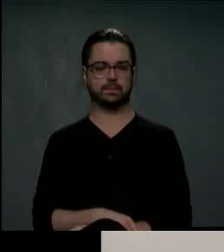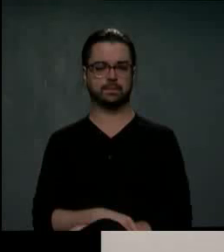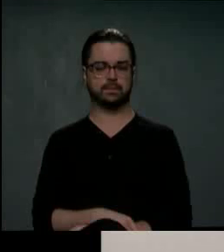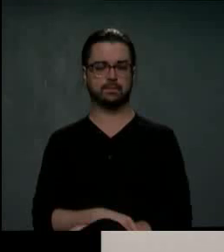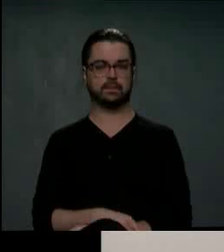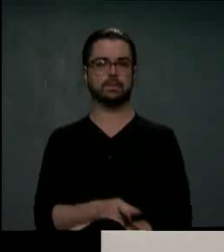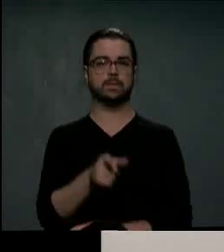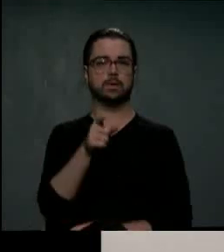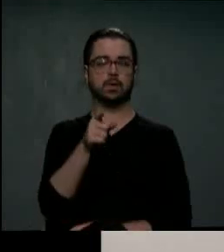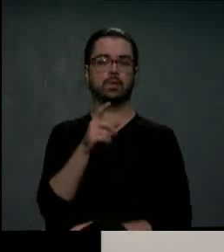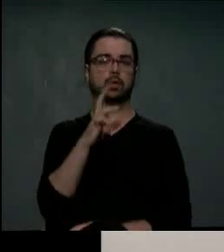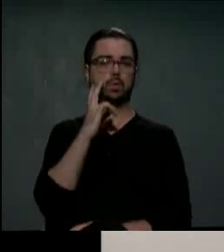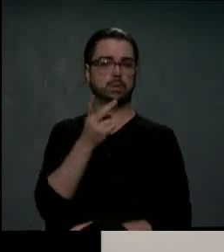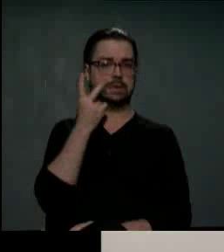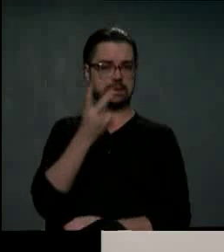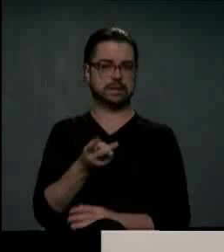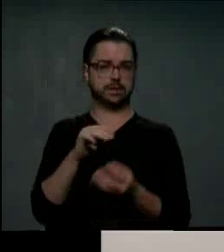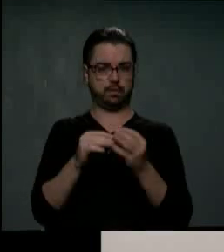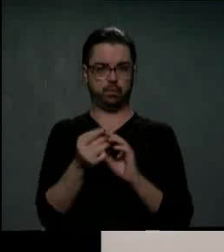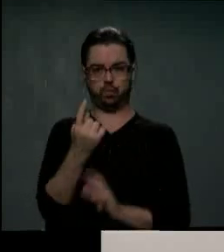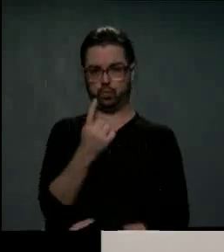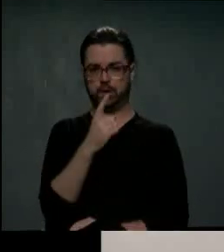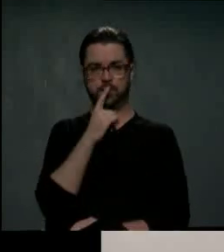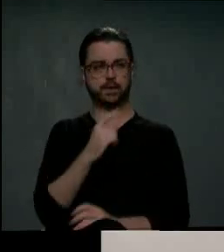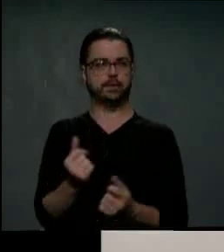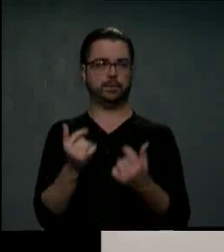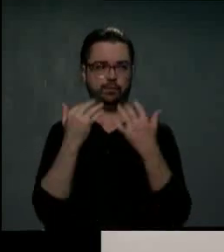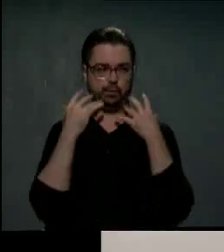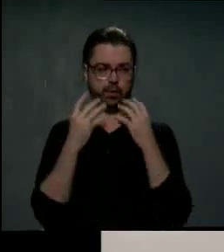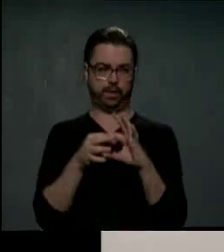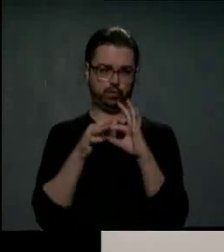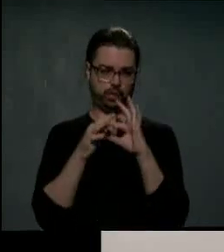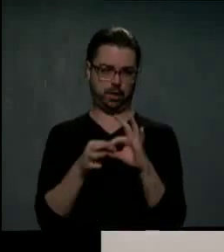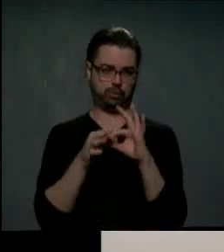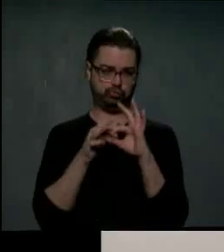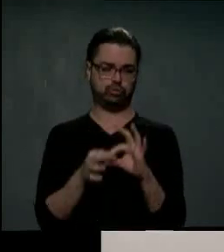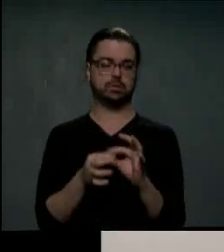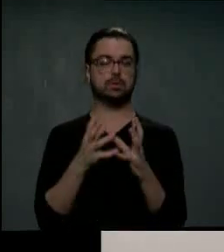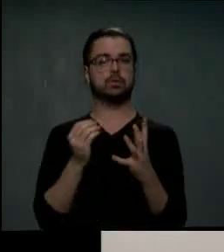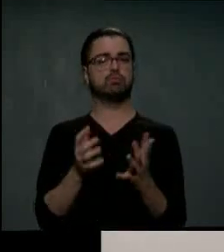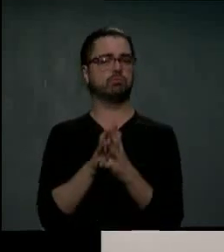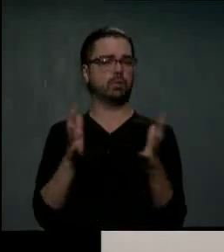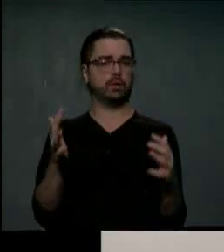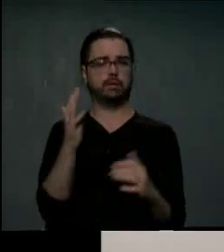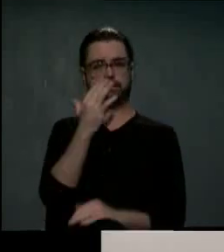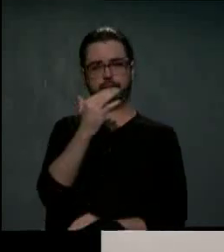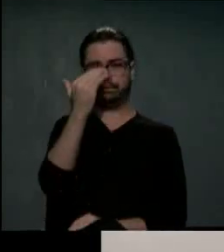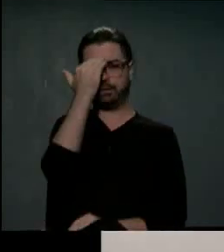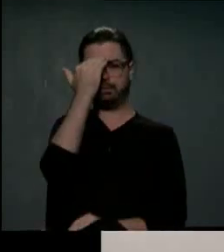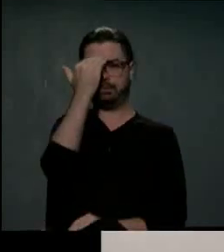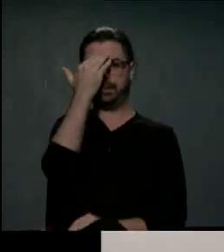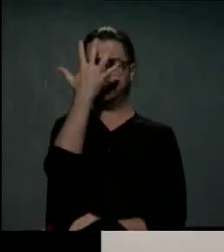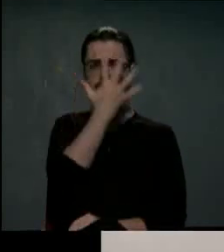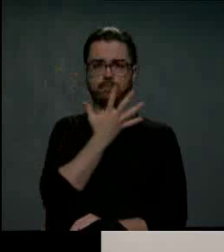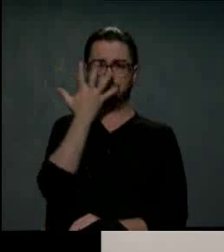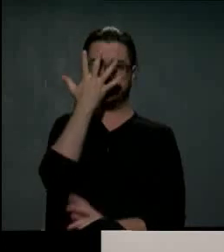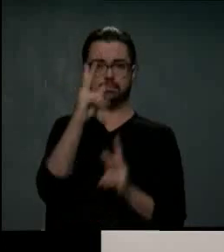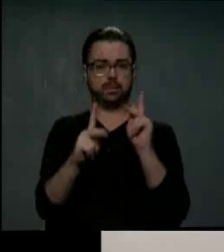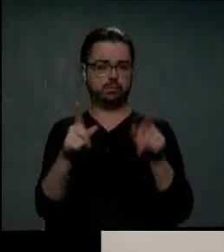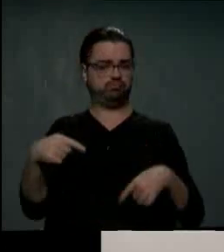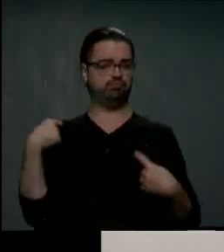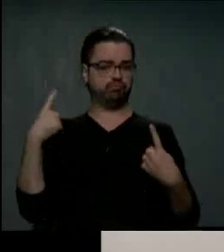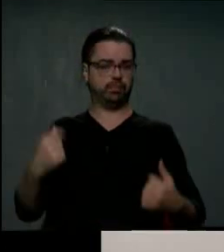So you'll see the first thing is there, number one, friendly relations. So lots of familiar faces. People have lived there a long